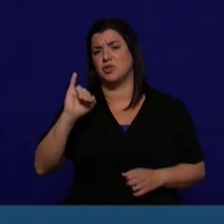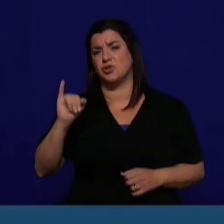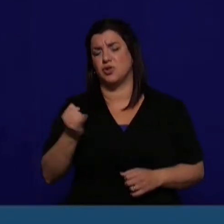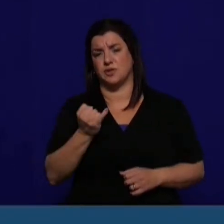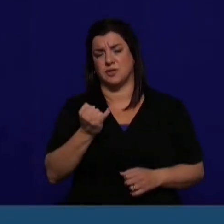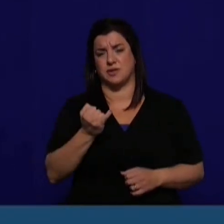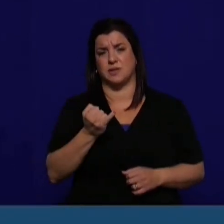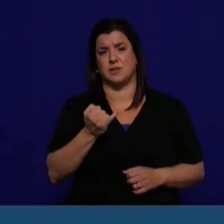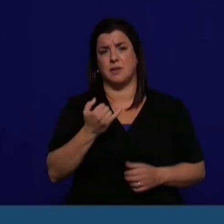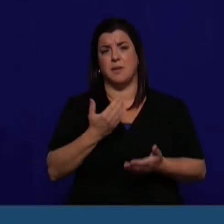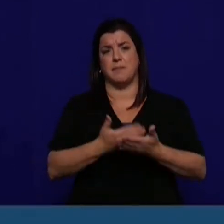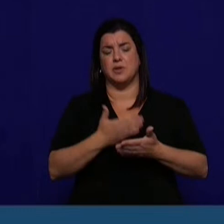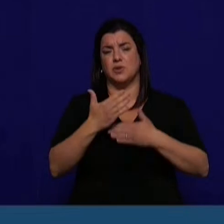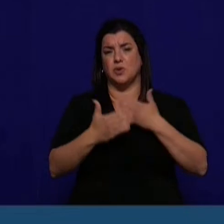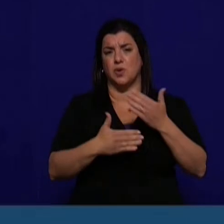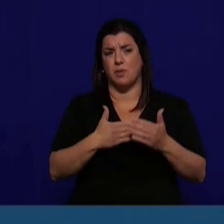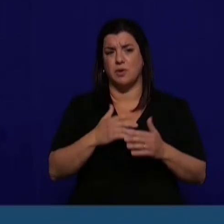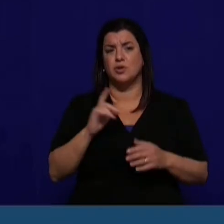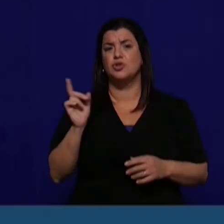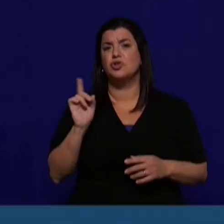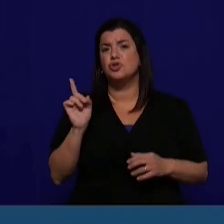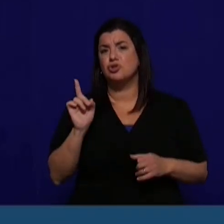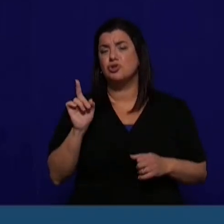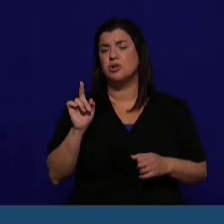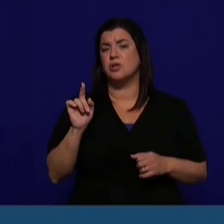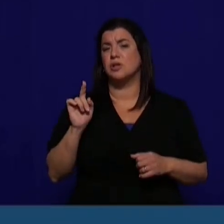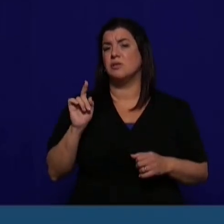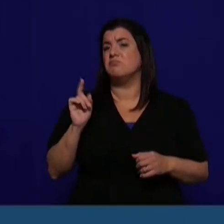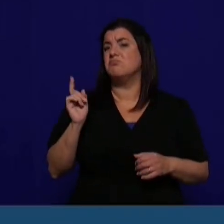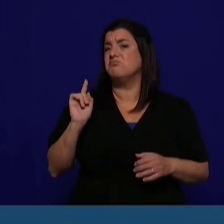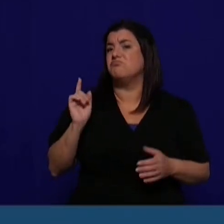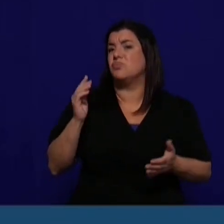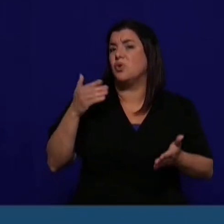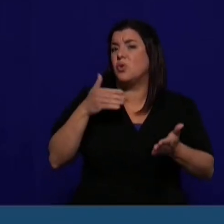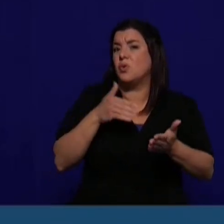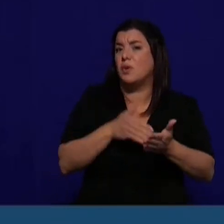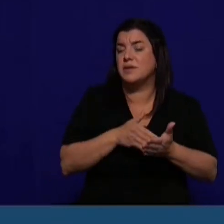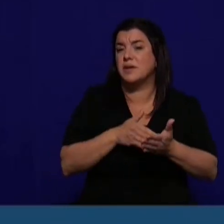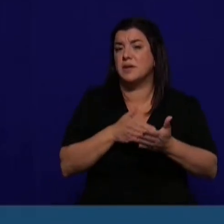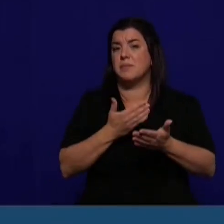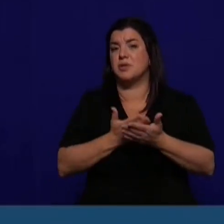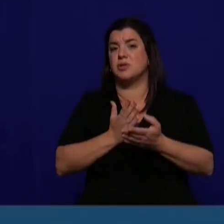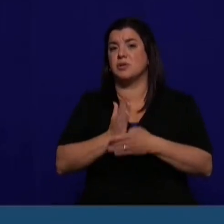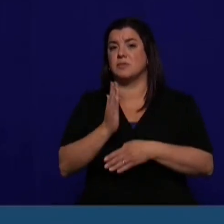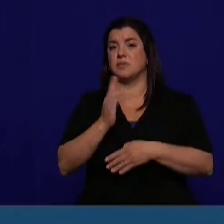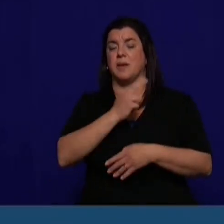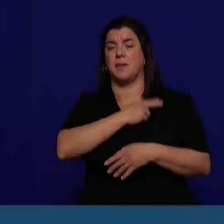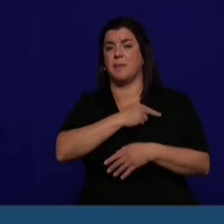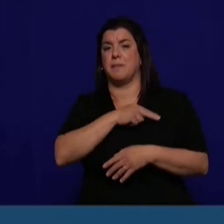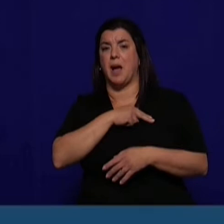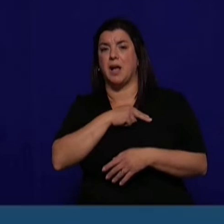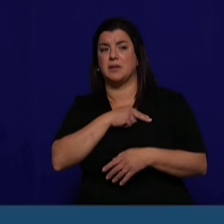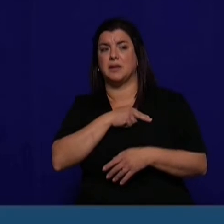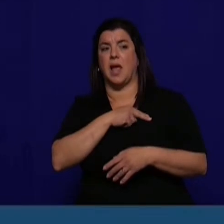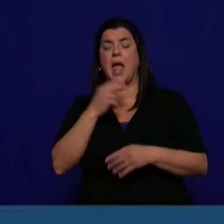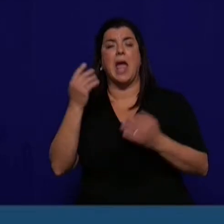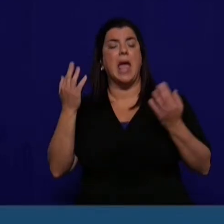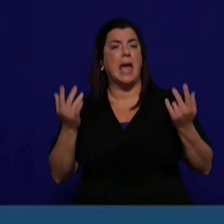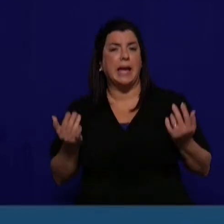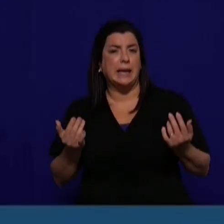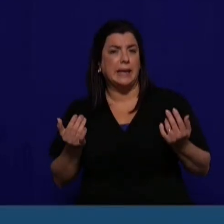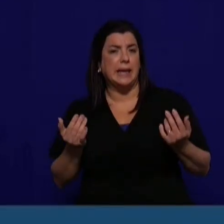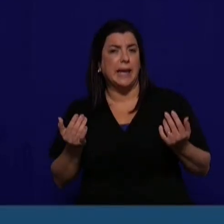qabel tal-kollega, ġifieri fiex wasalna biex din tibda tingħata f'Malta u kemm se nirċievu dożi mal-ewwel